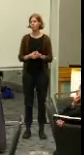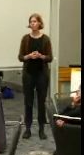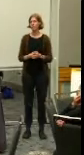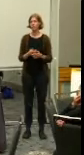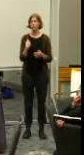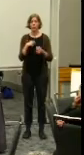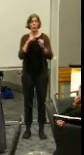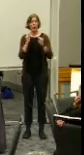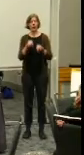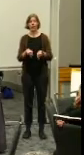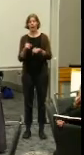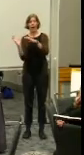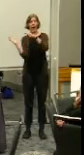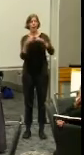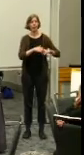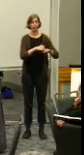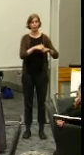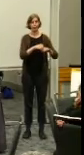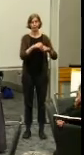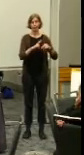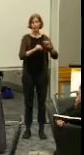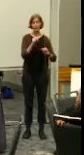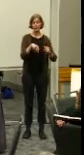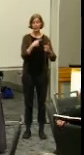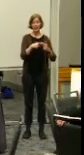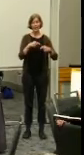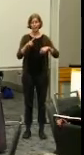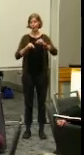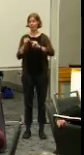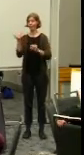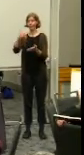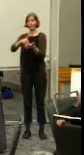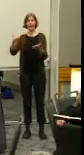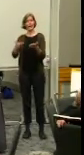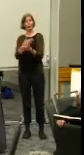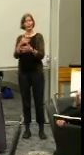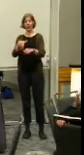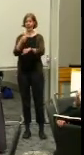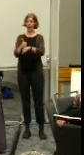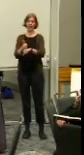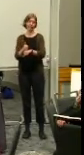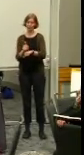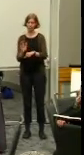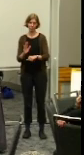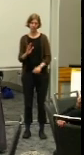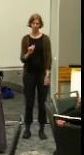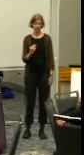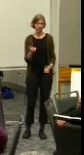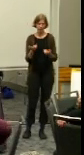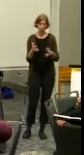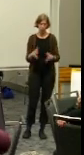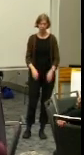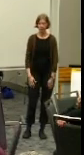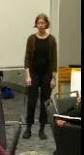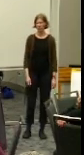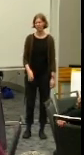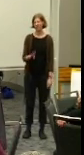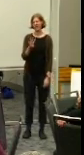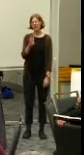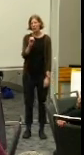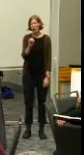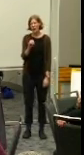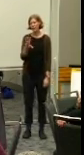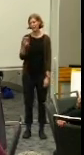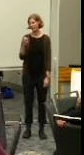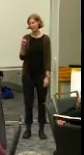pie, but that's way too much for us. We're sort of like, yeah, we're not going to go that. We don't want a $40–50 million development,